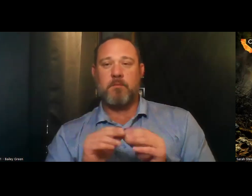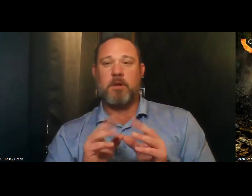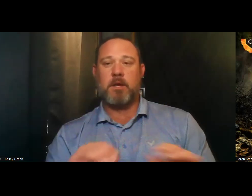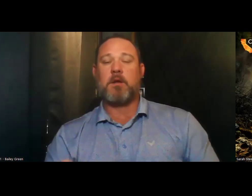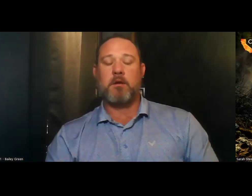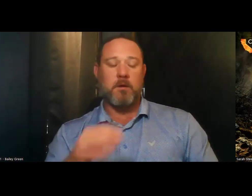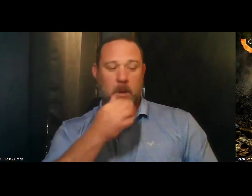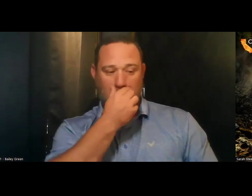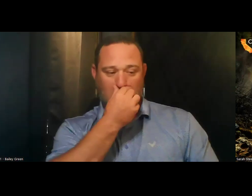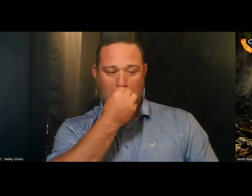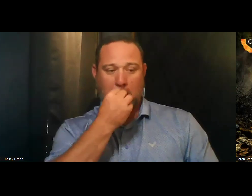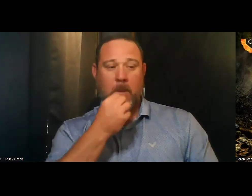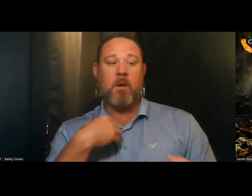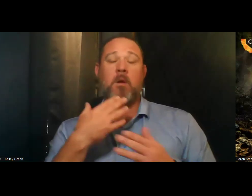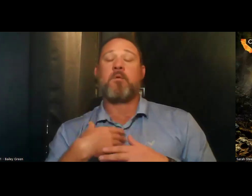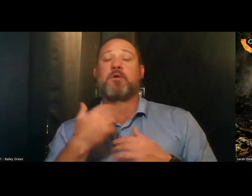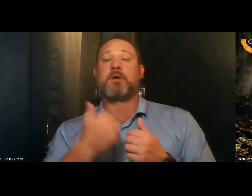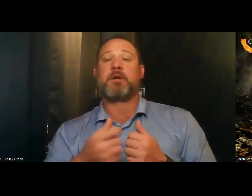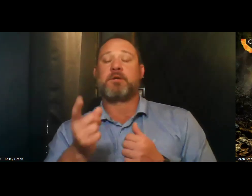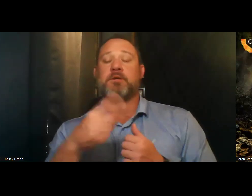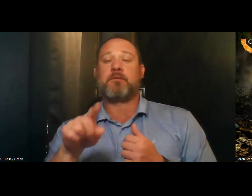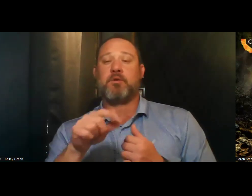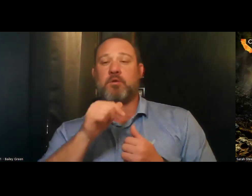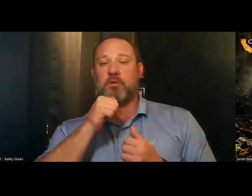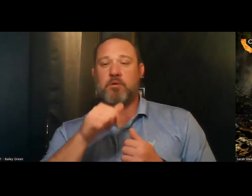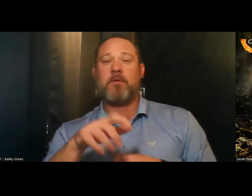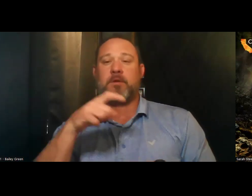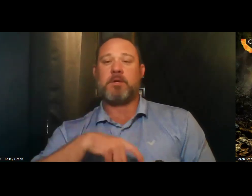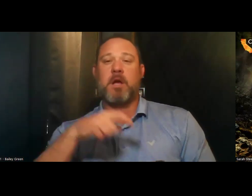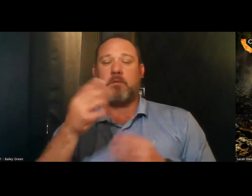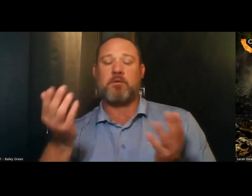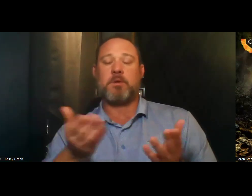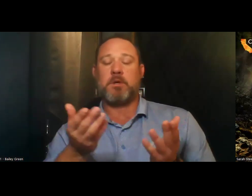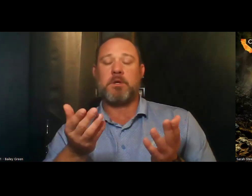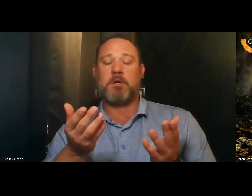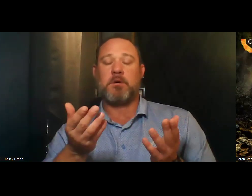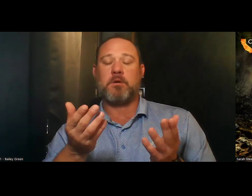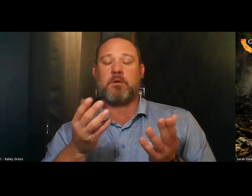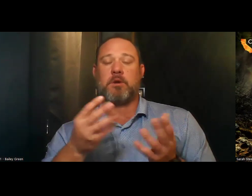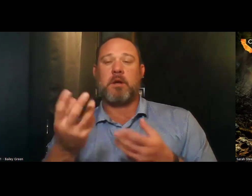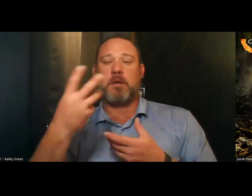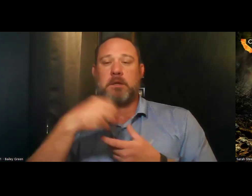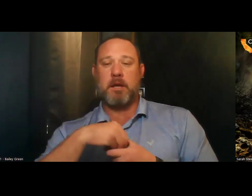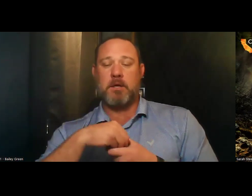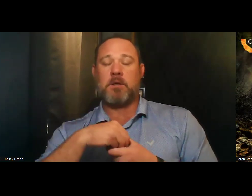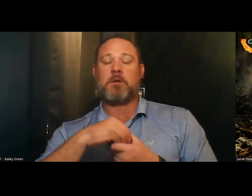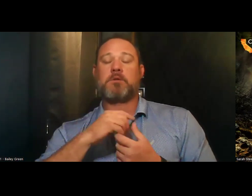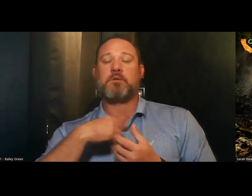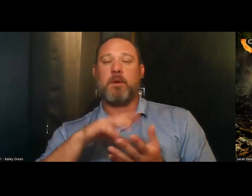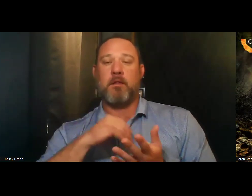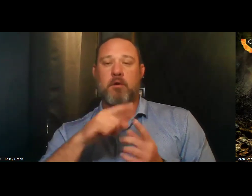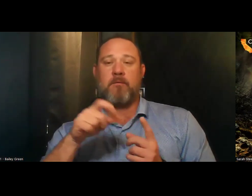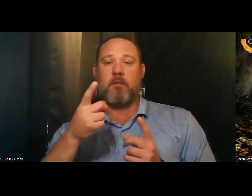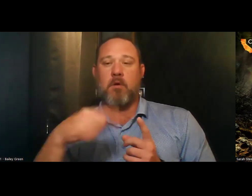and I just appreciate each of you who have taken the time to be here to really engage. Again, we learn from all of